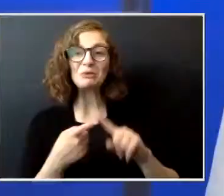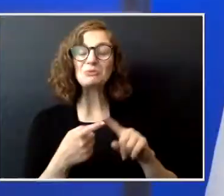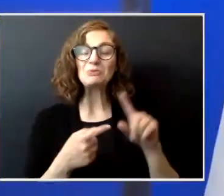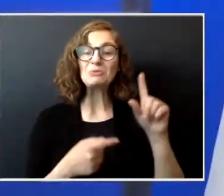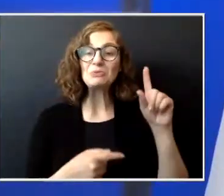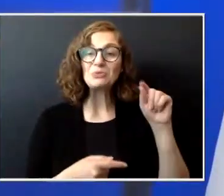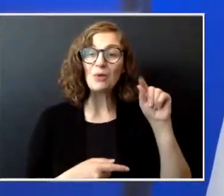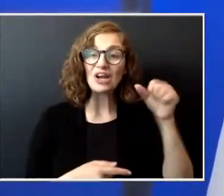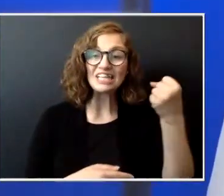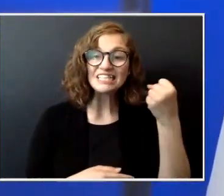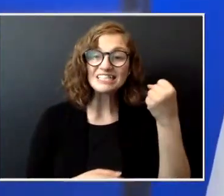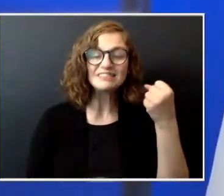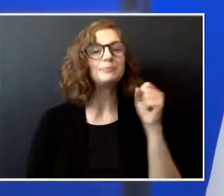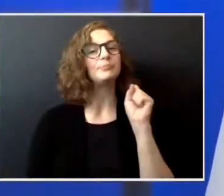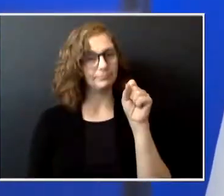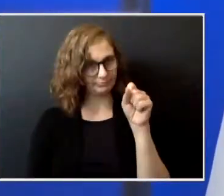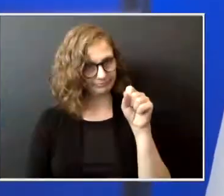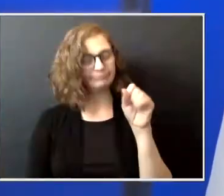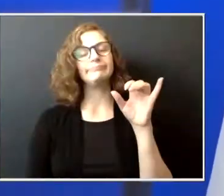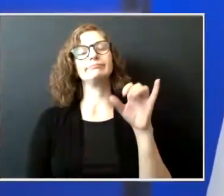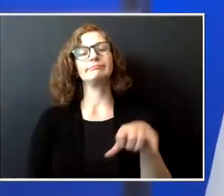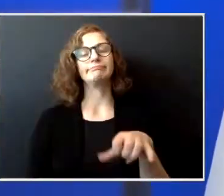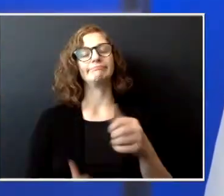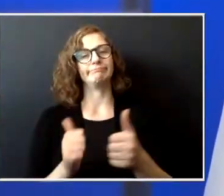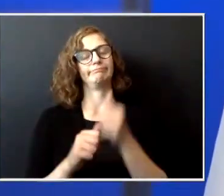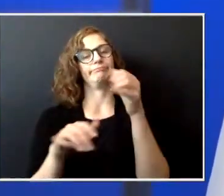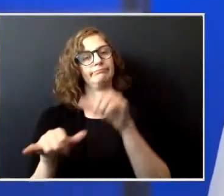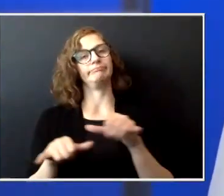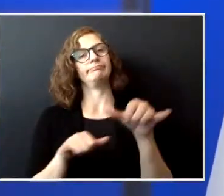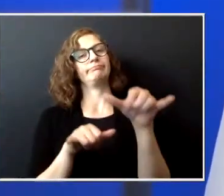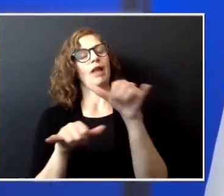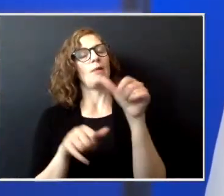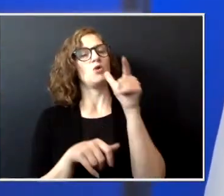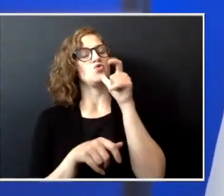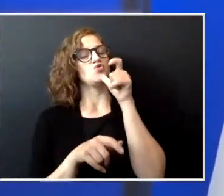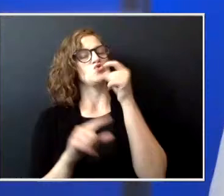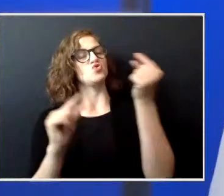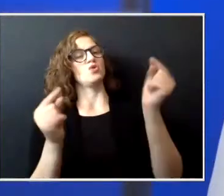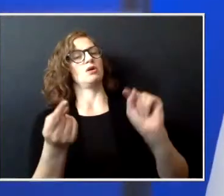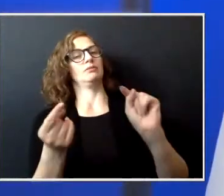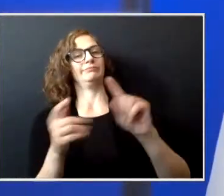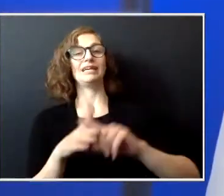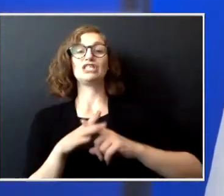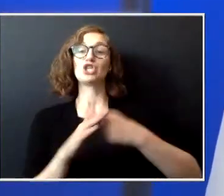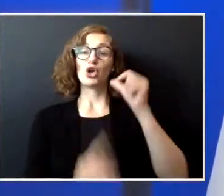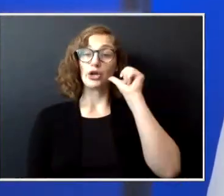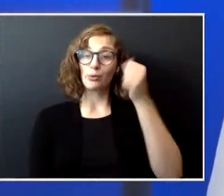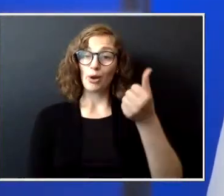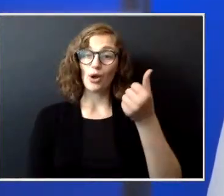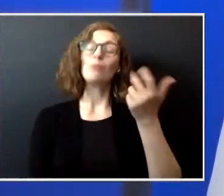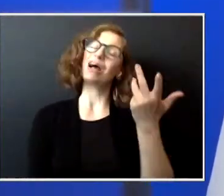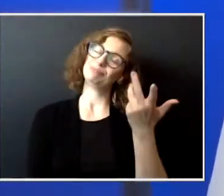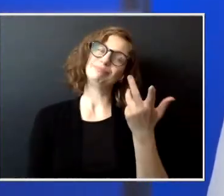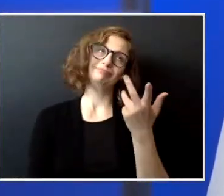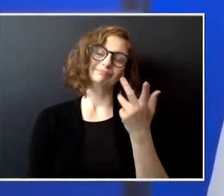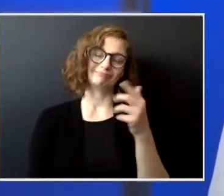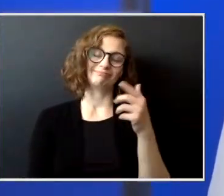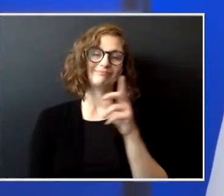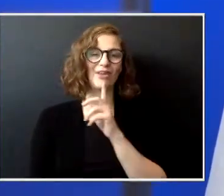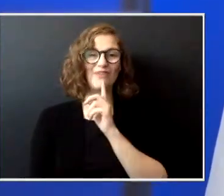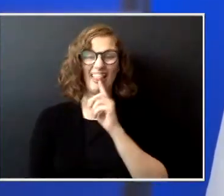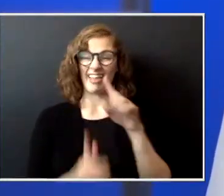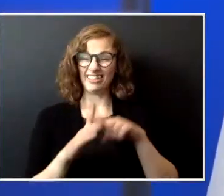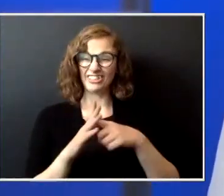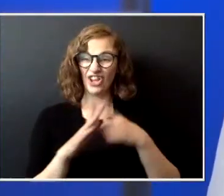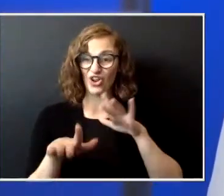most common kind of demographics for injury starting tomorrow. It in fact started early. Before July 4th, we already